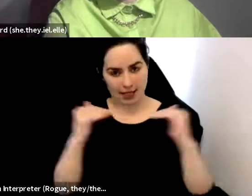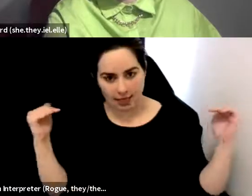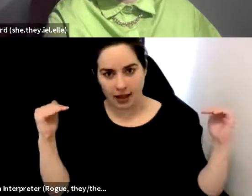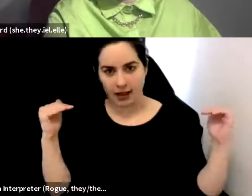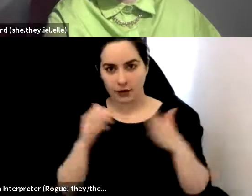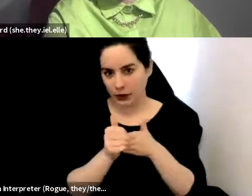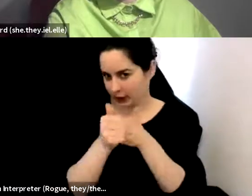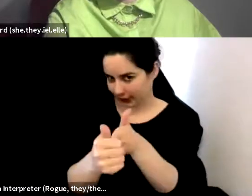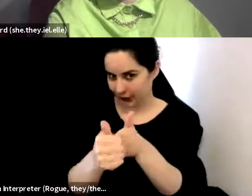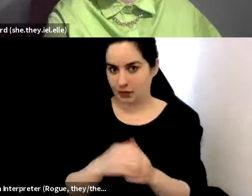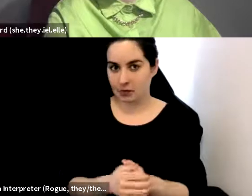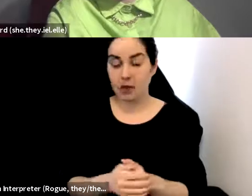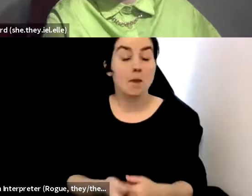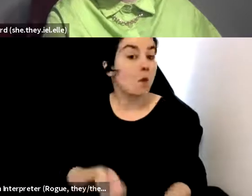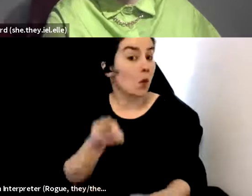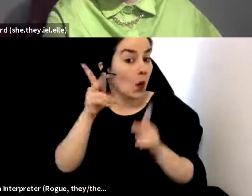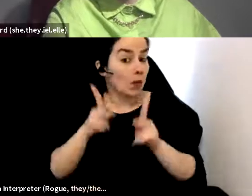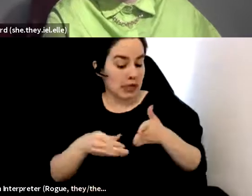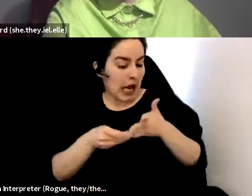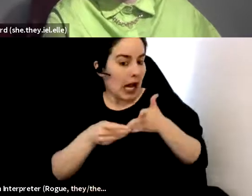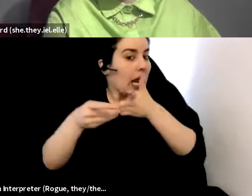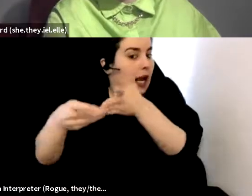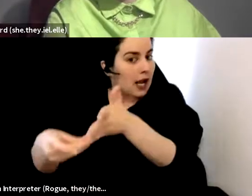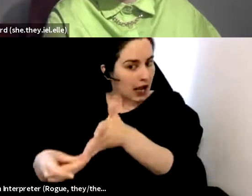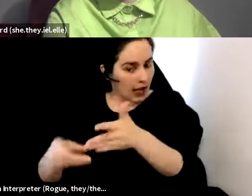coming and guiding a process forward. But